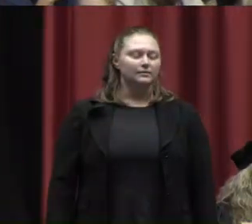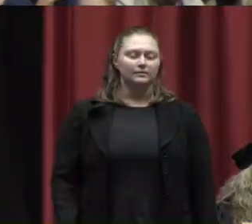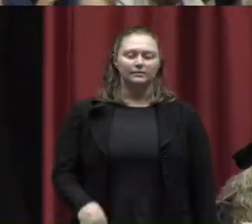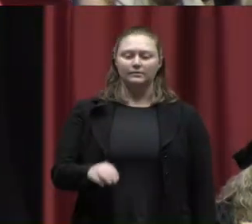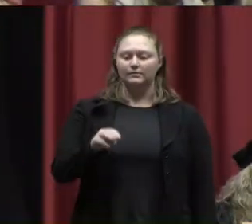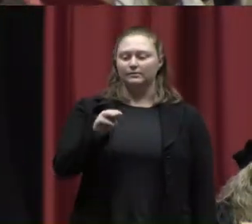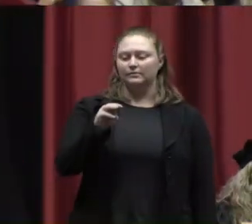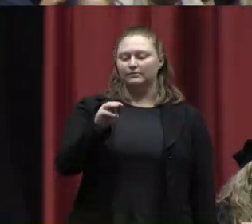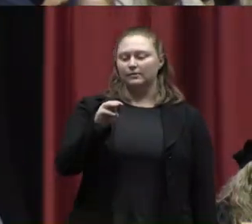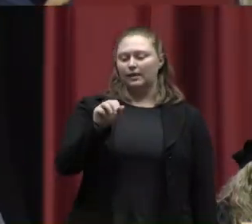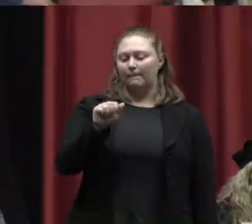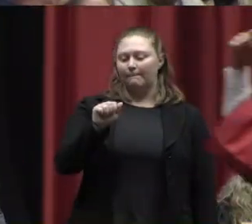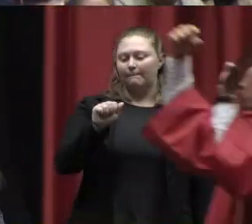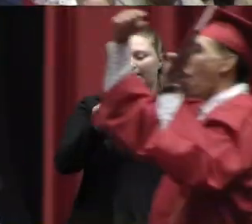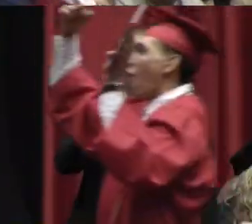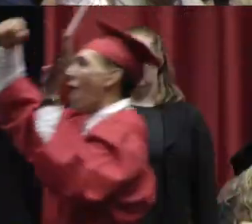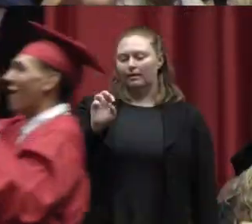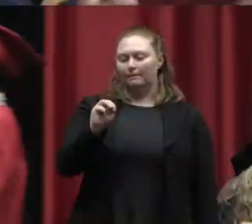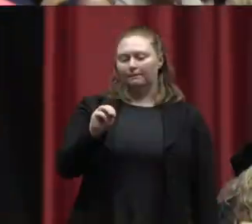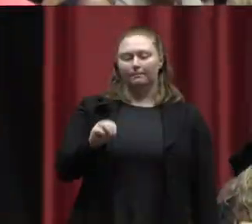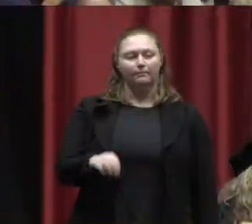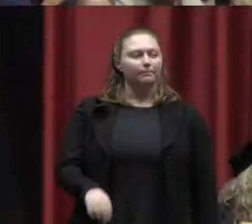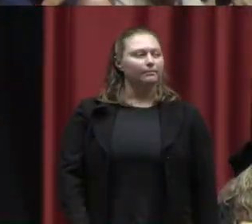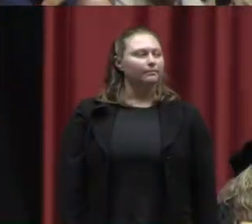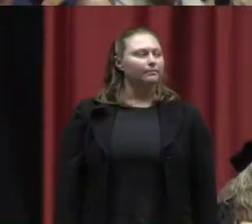Matthew Edwin Barella.